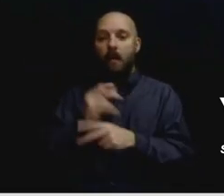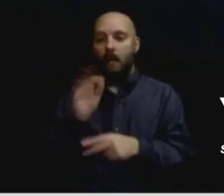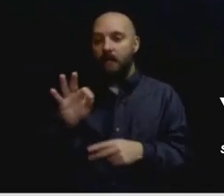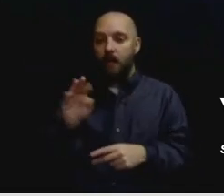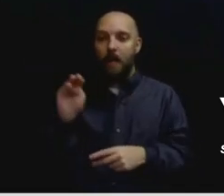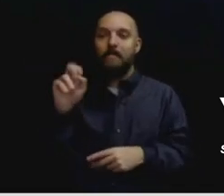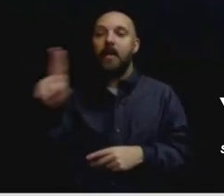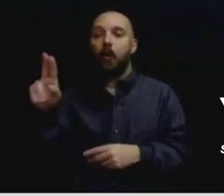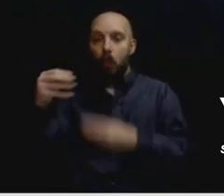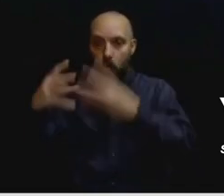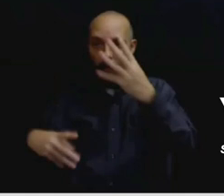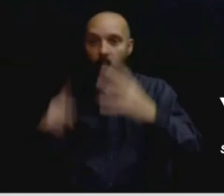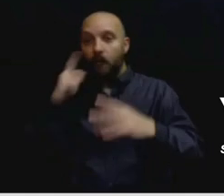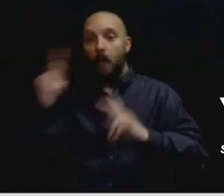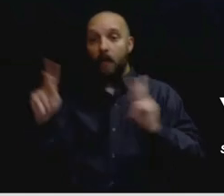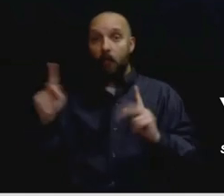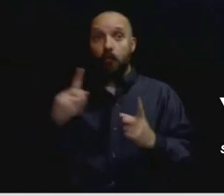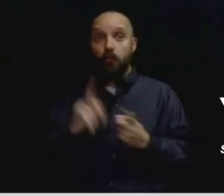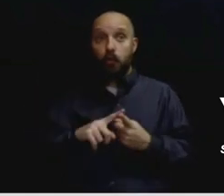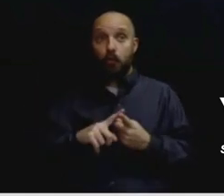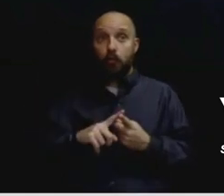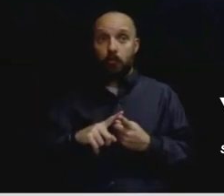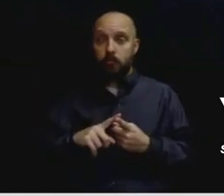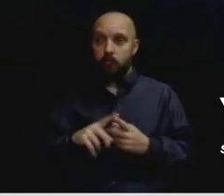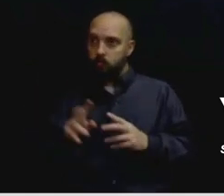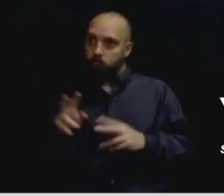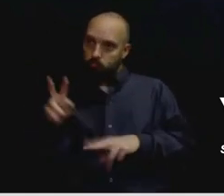for people to go from.